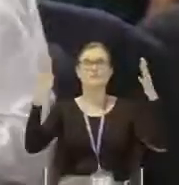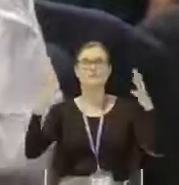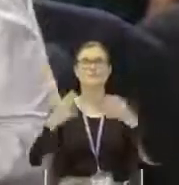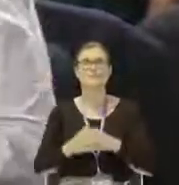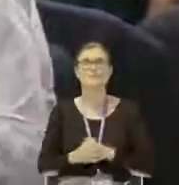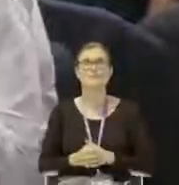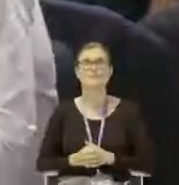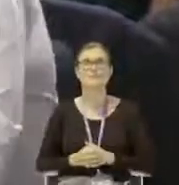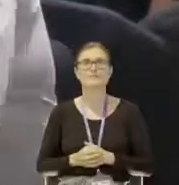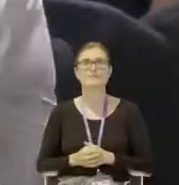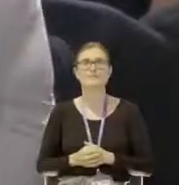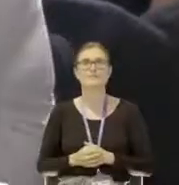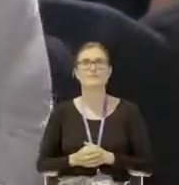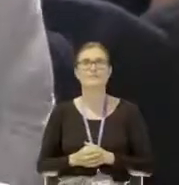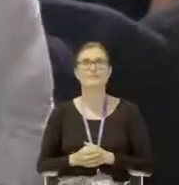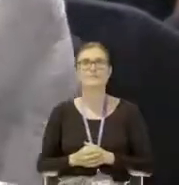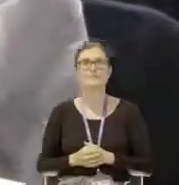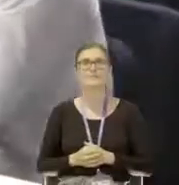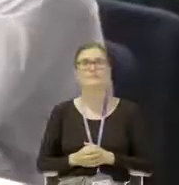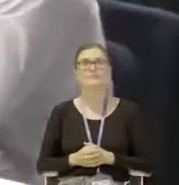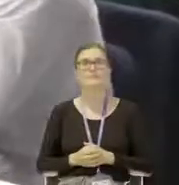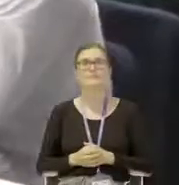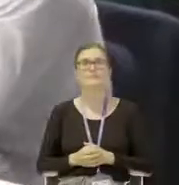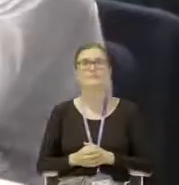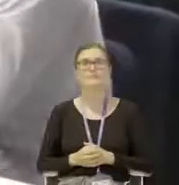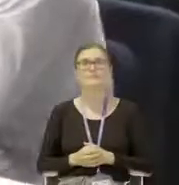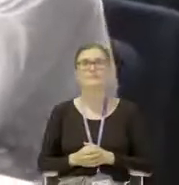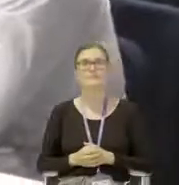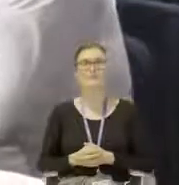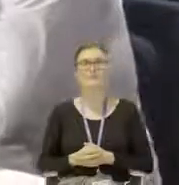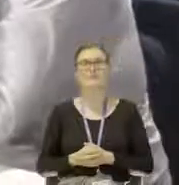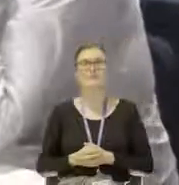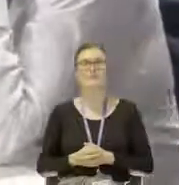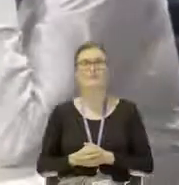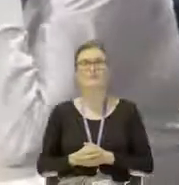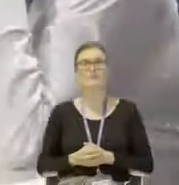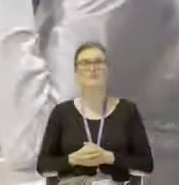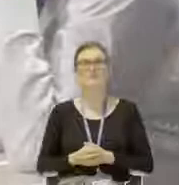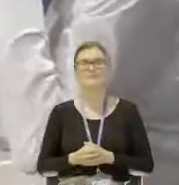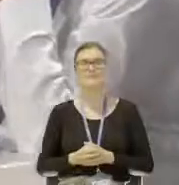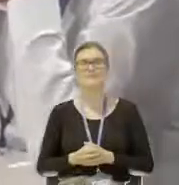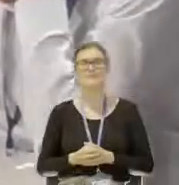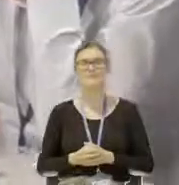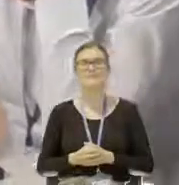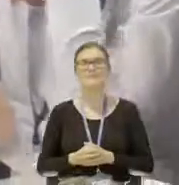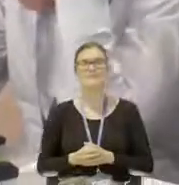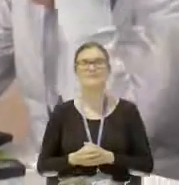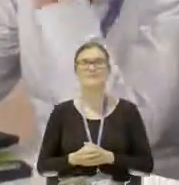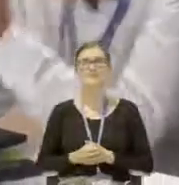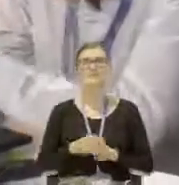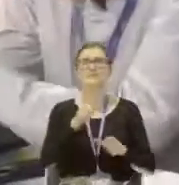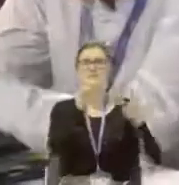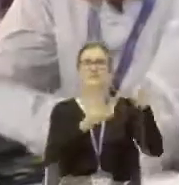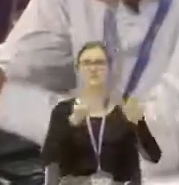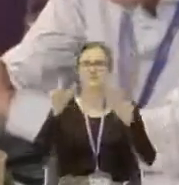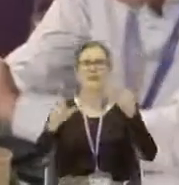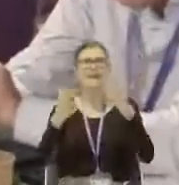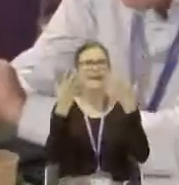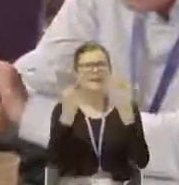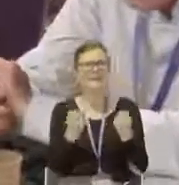telephone. And if you use this and Google, if you Google